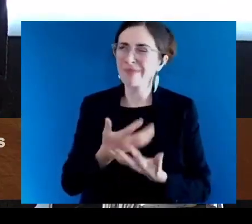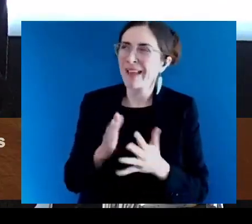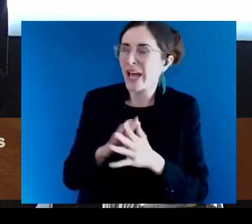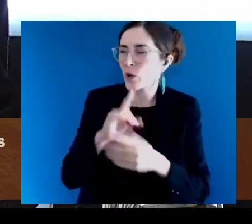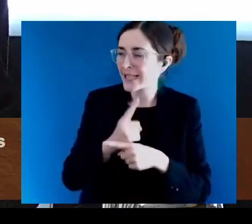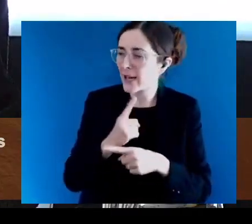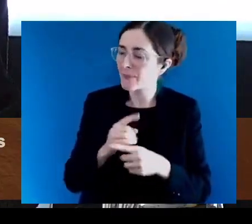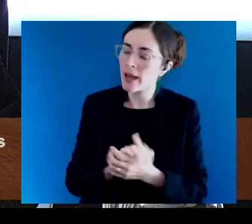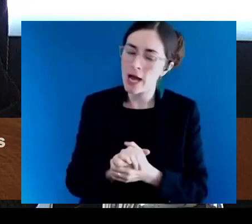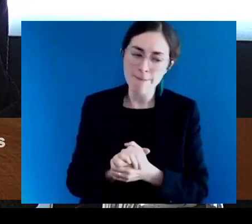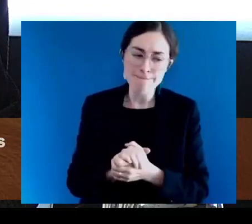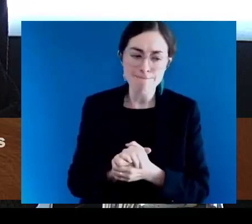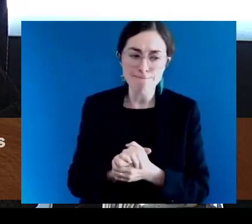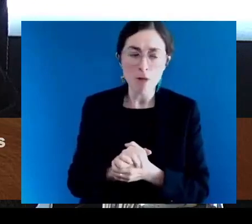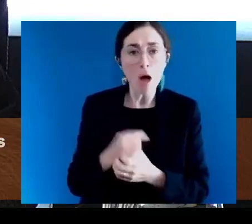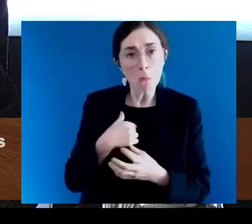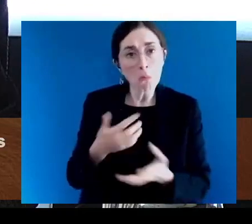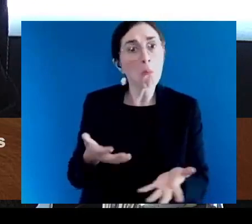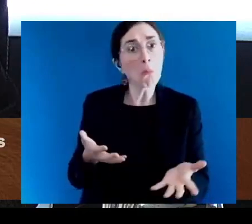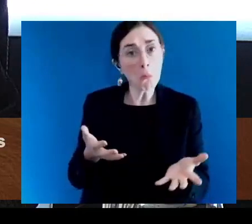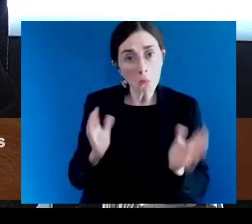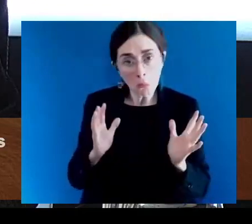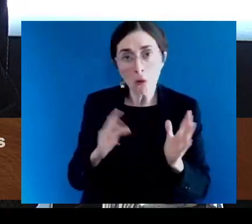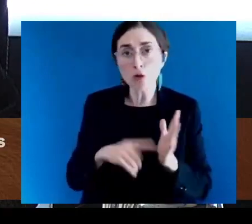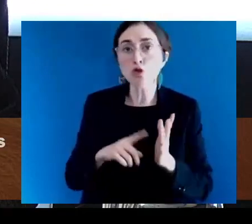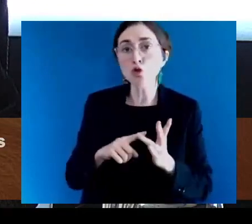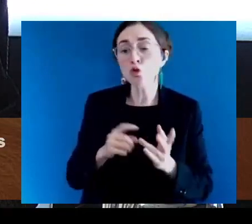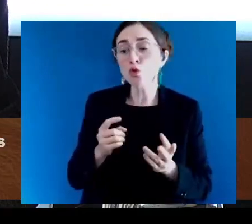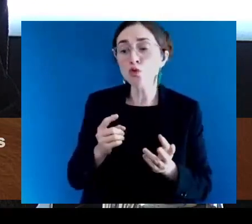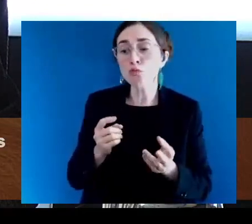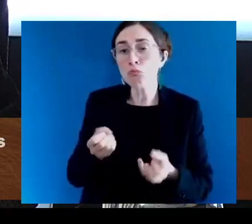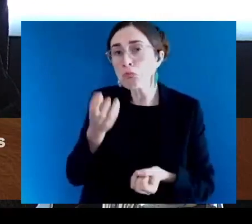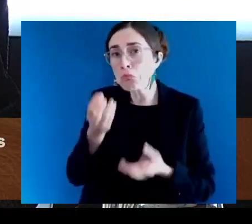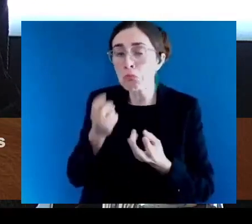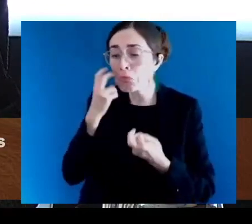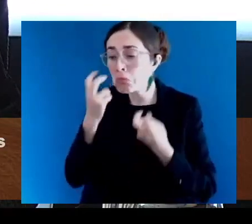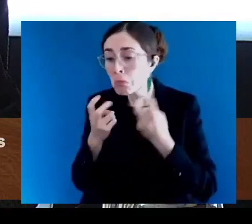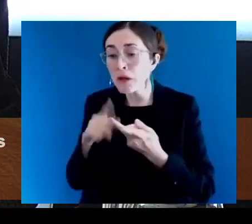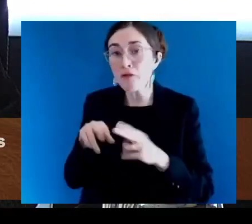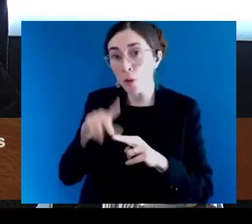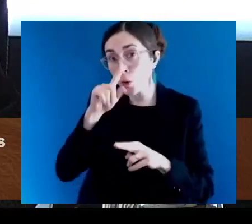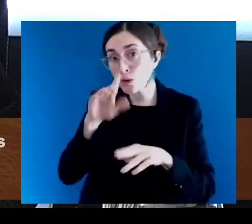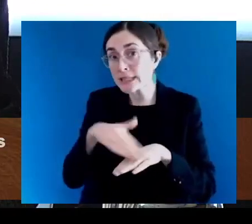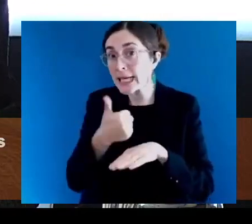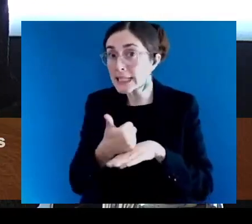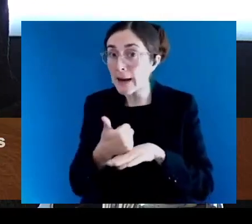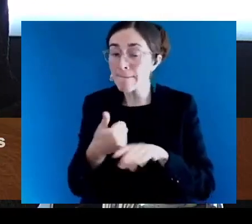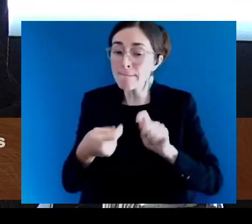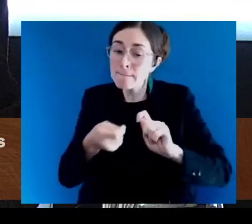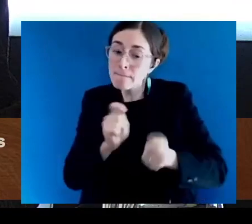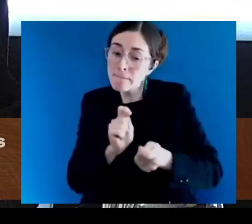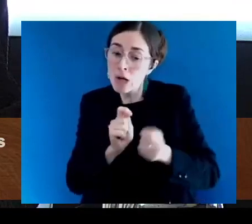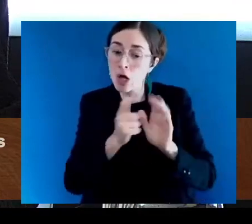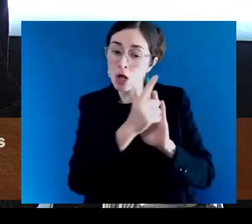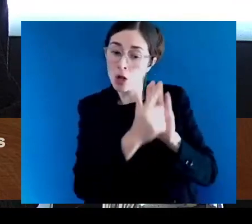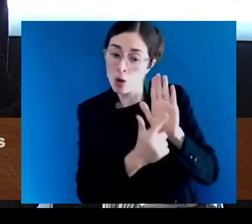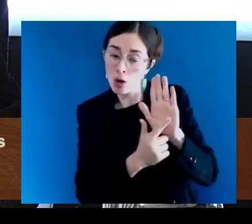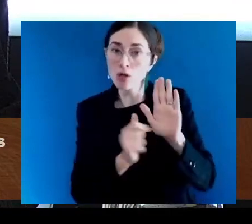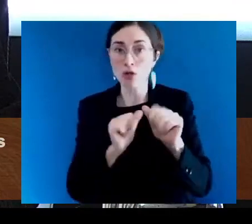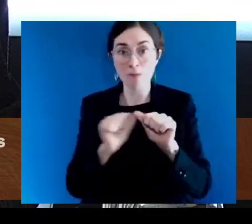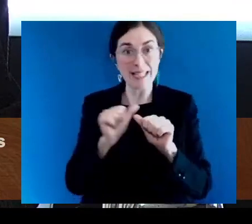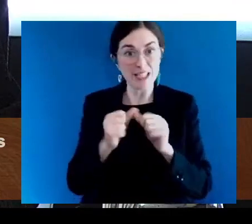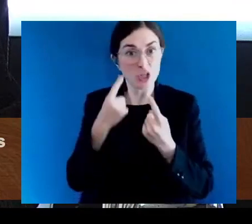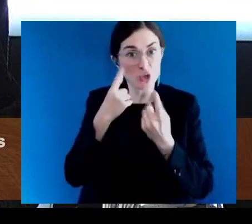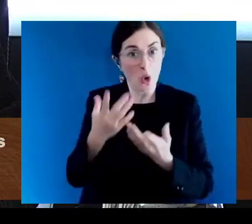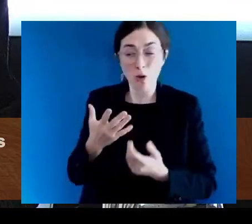prepared to look into that to see if there is something that can be done to better reflect the real harm that has been